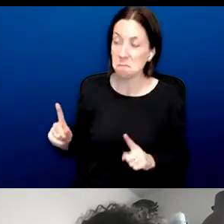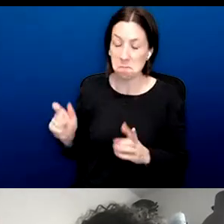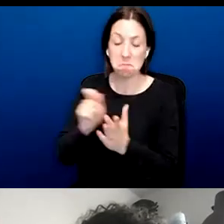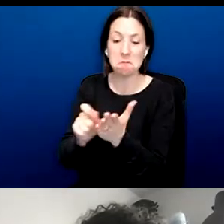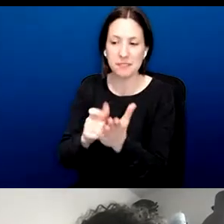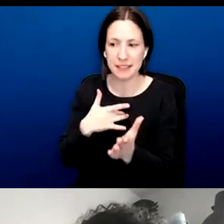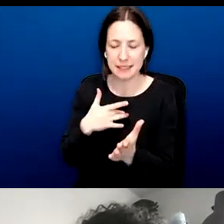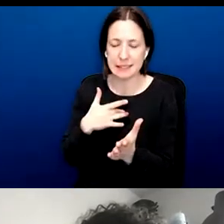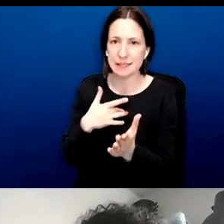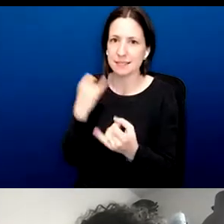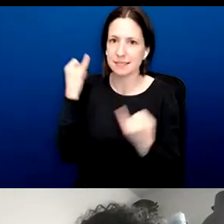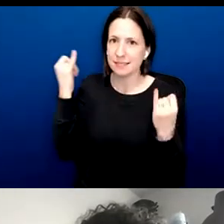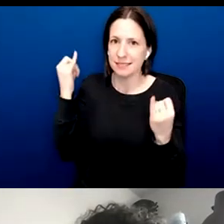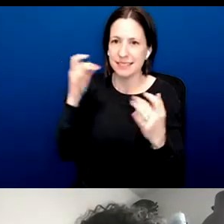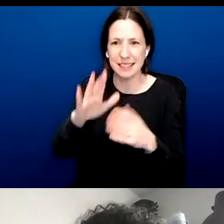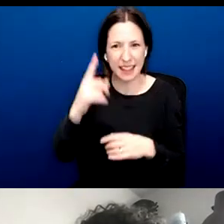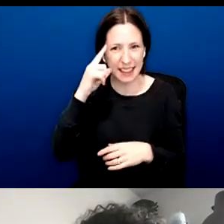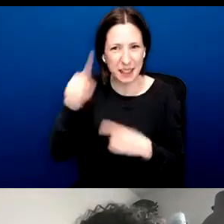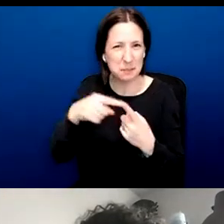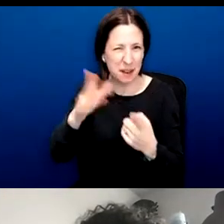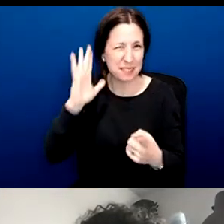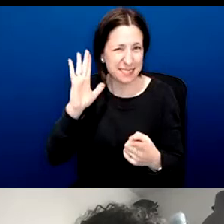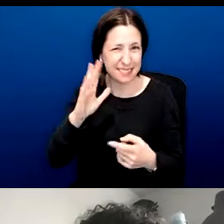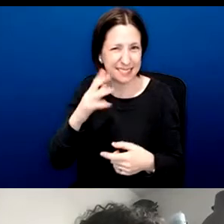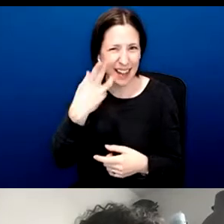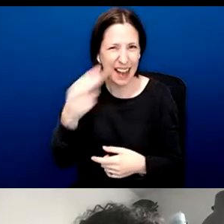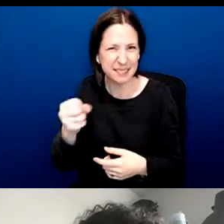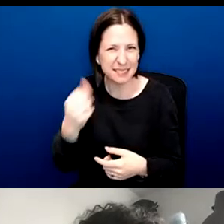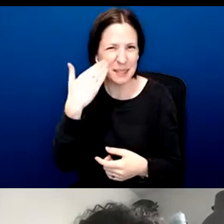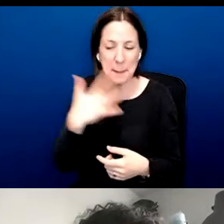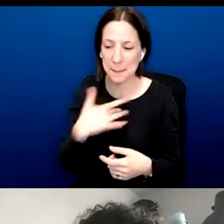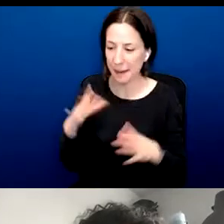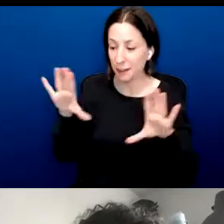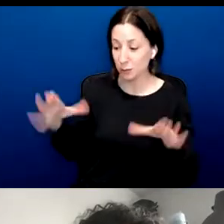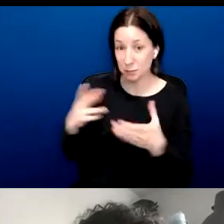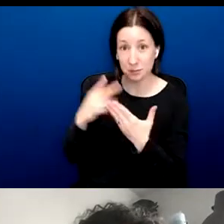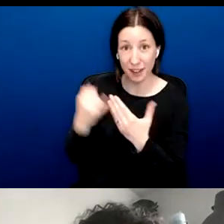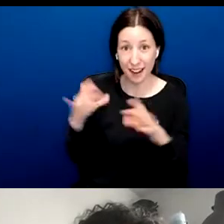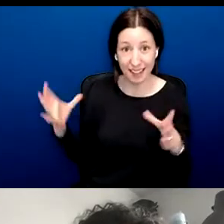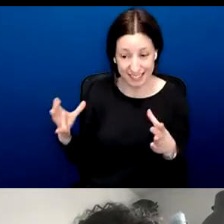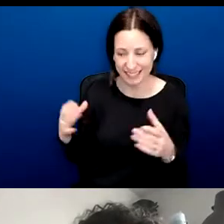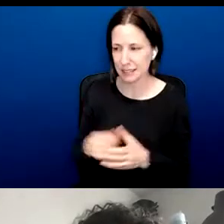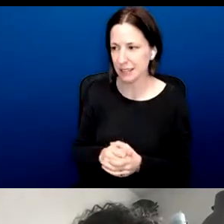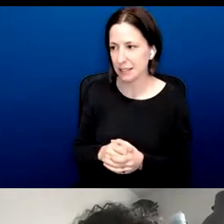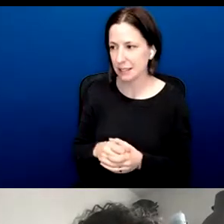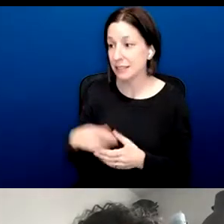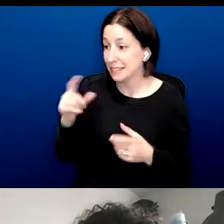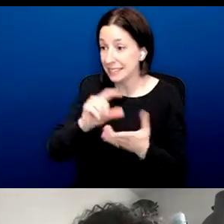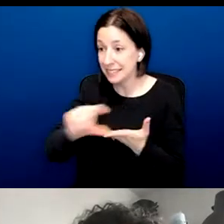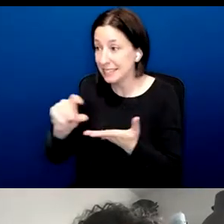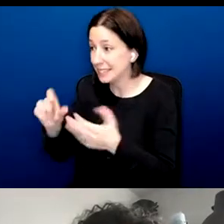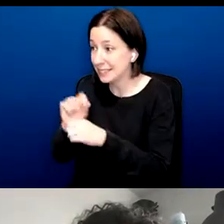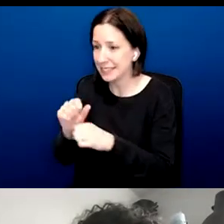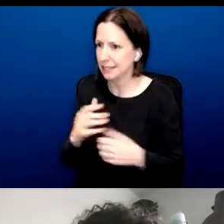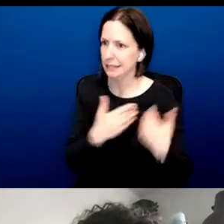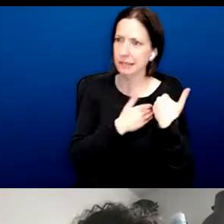I always think of that hated group project in school where, you know, there's one person doing everything and then